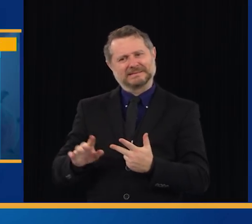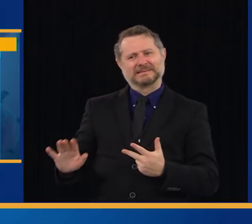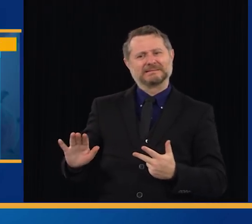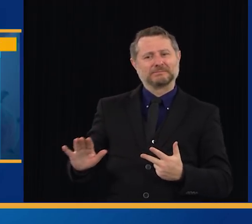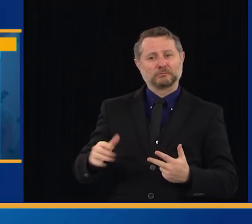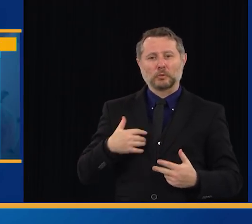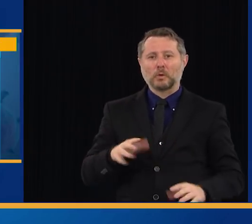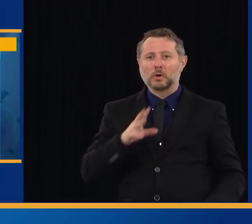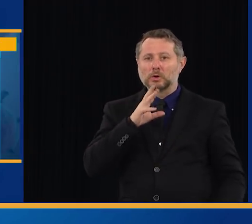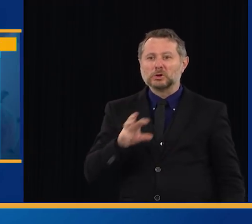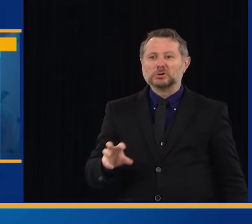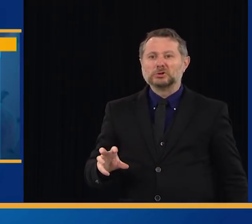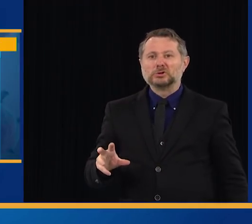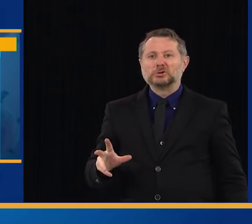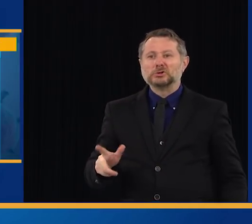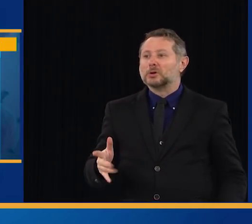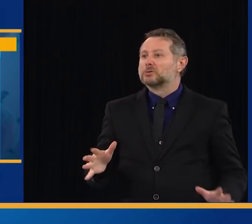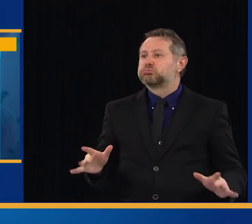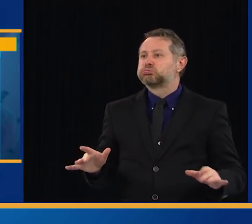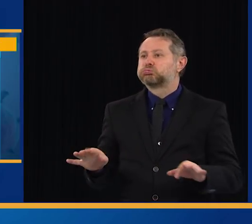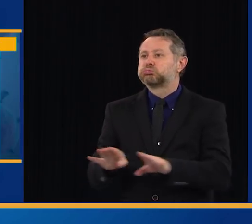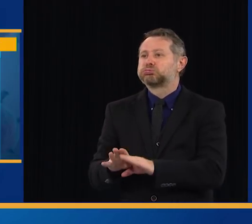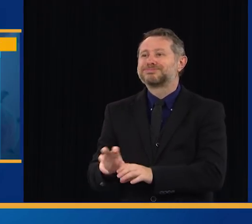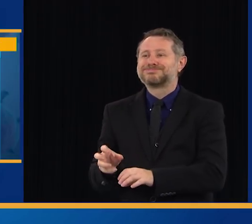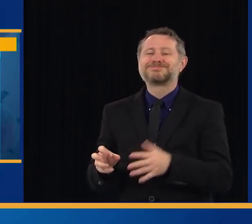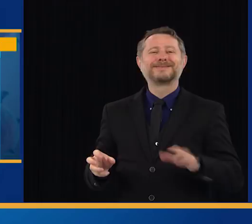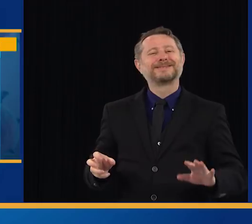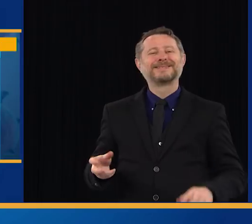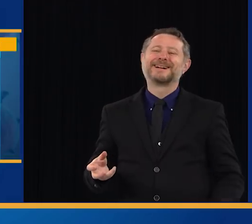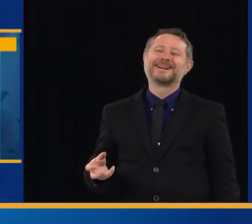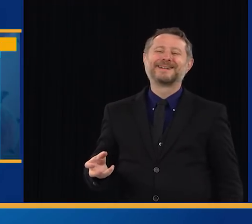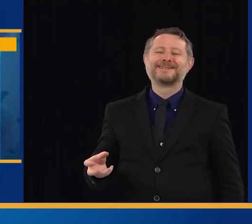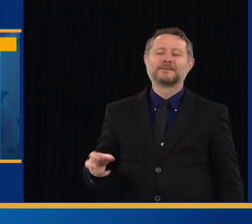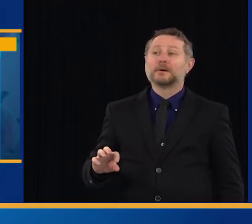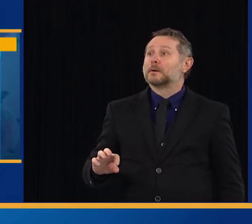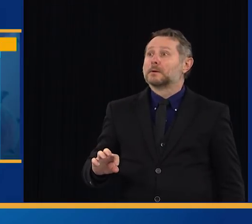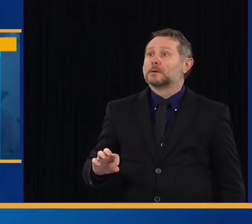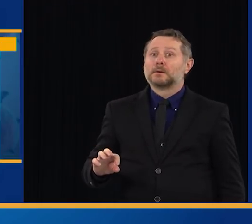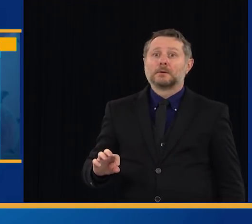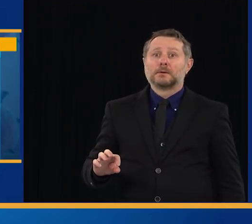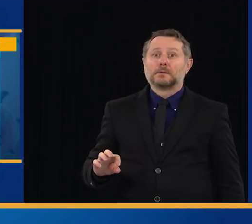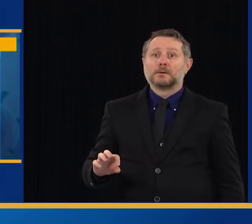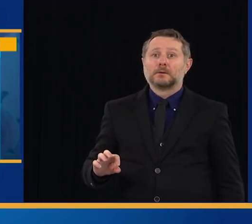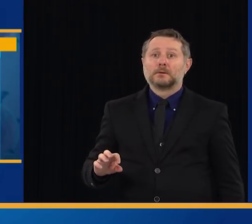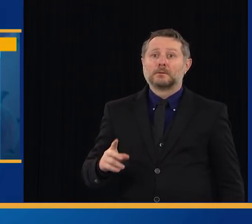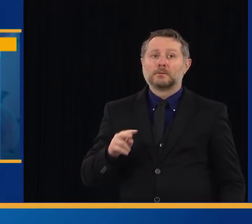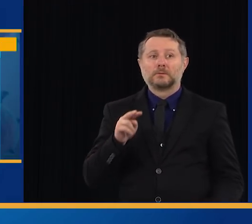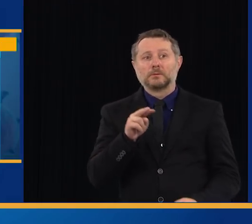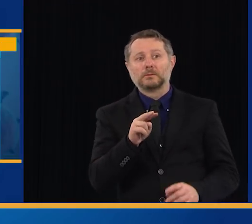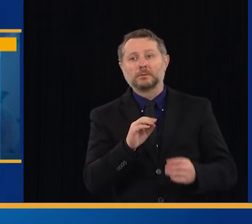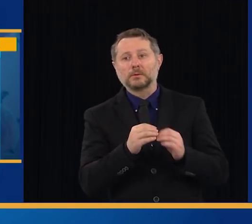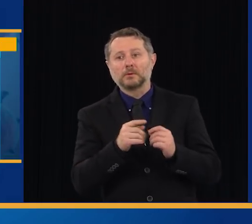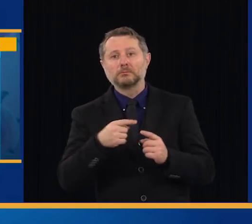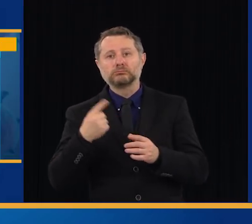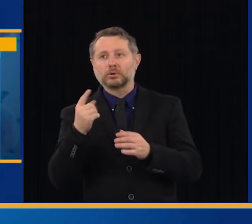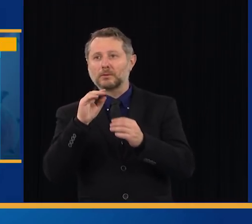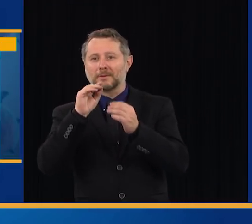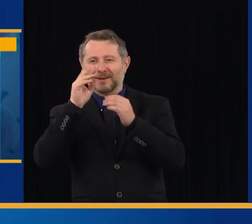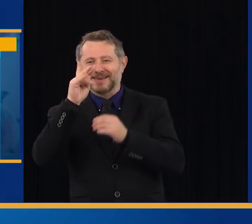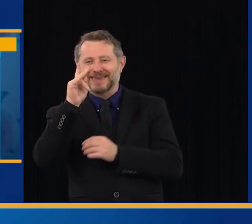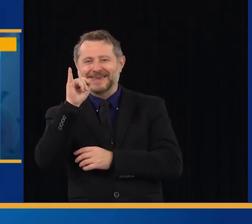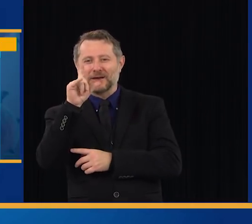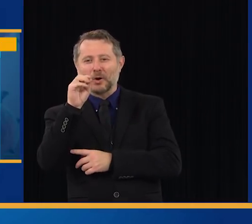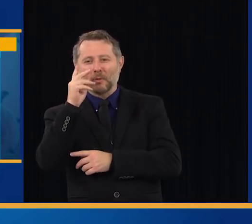meter, right? What's the meter? The meter is the hospitalization rate, or even better,